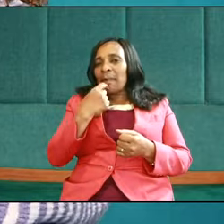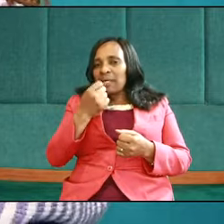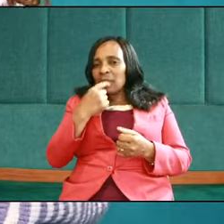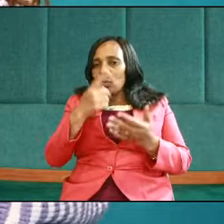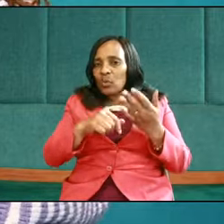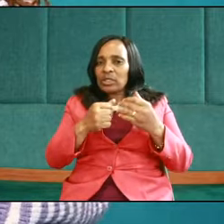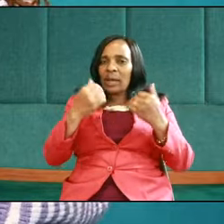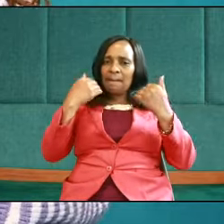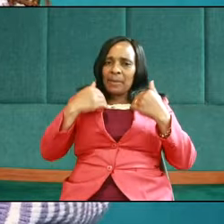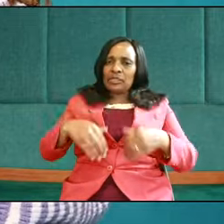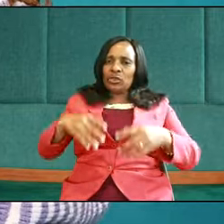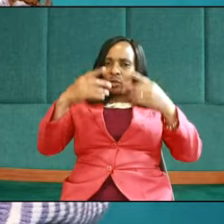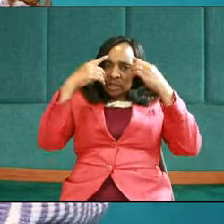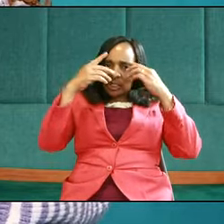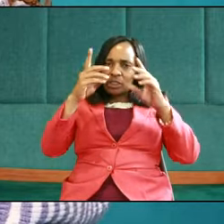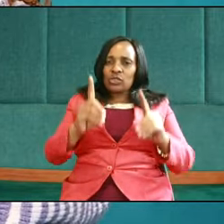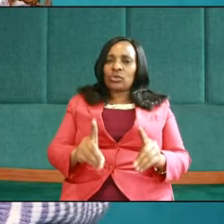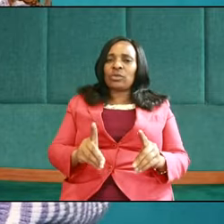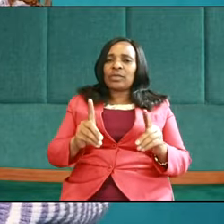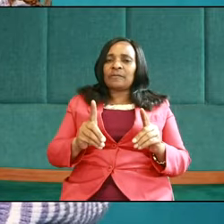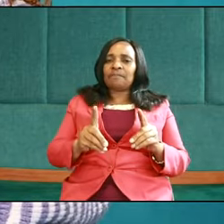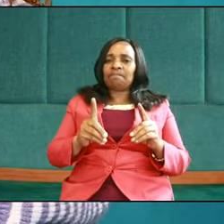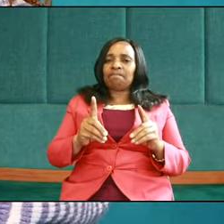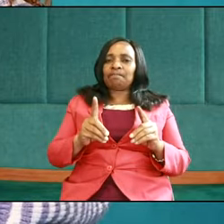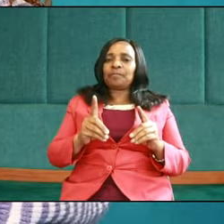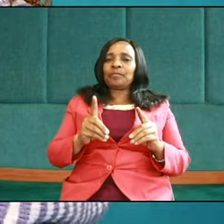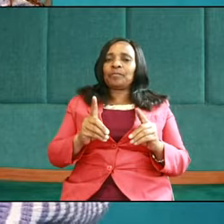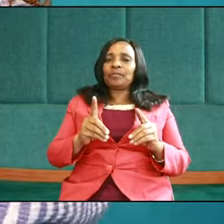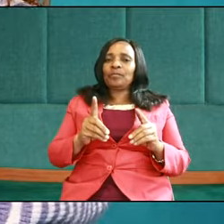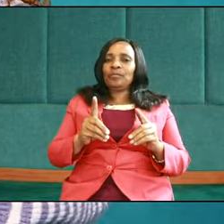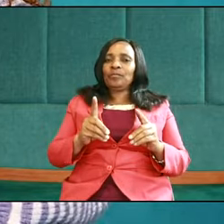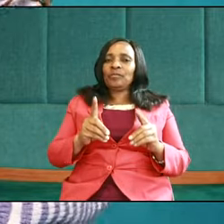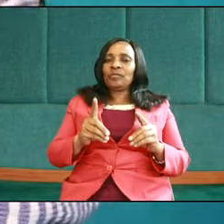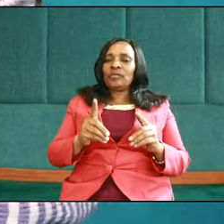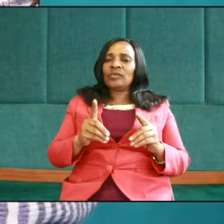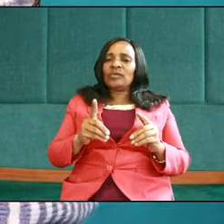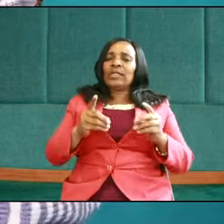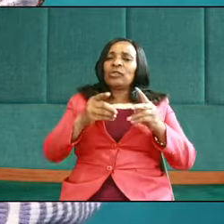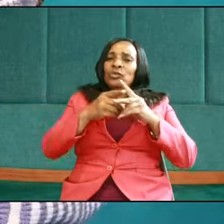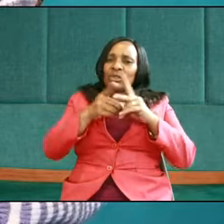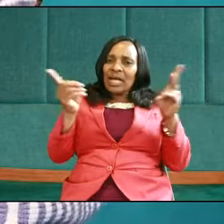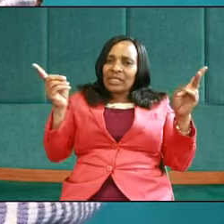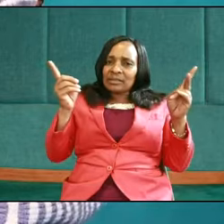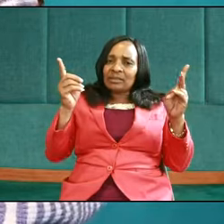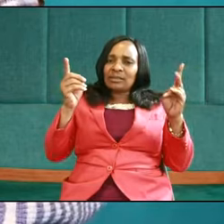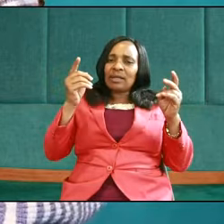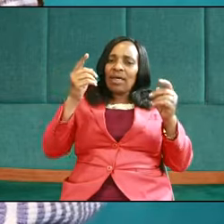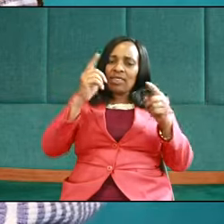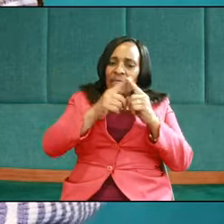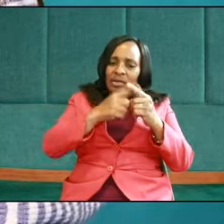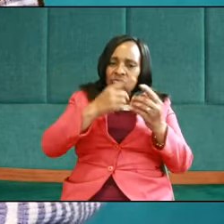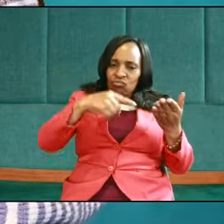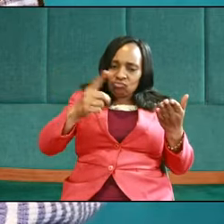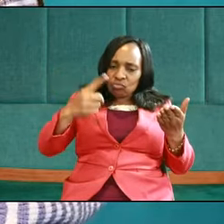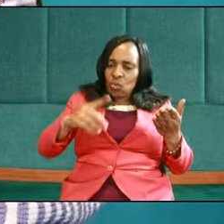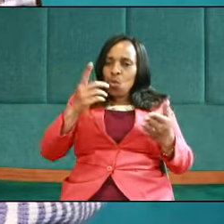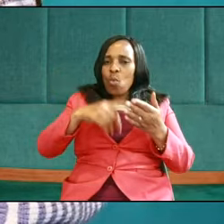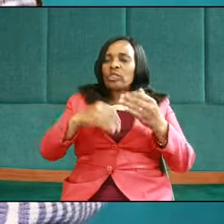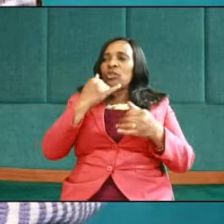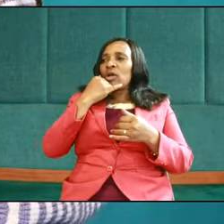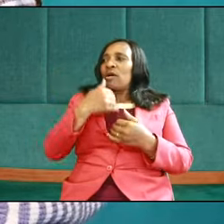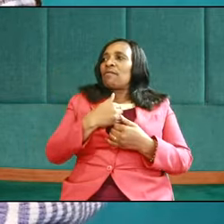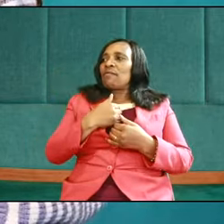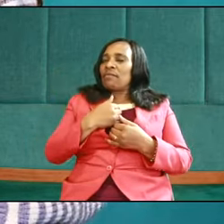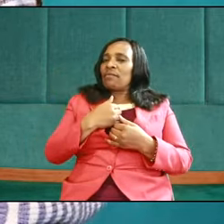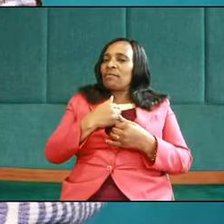very personal decision to step up to the plate and try to correct that which we've done wrong, of